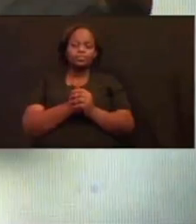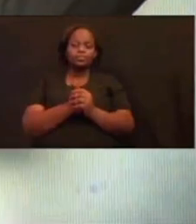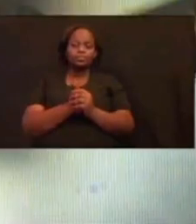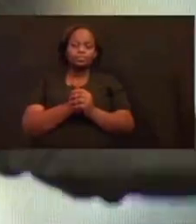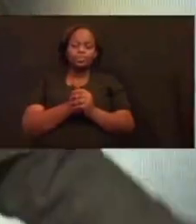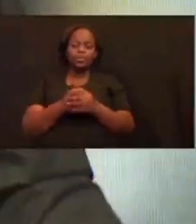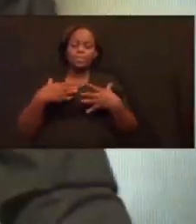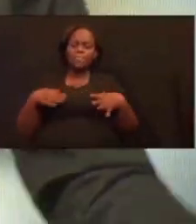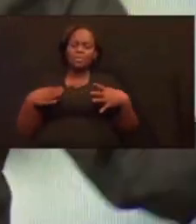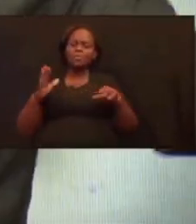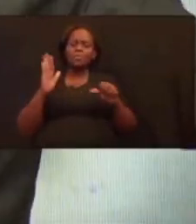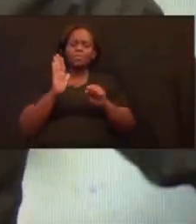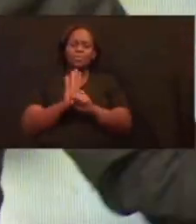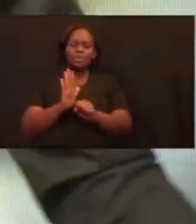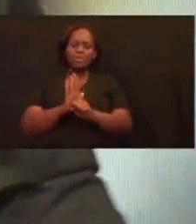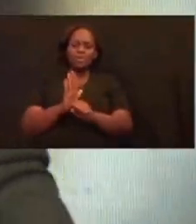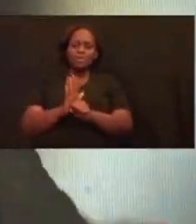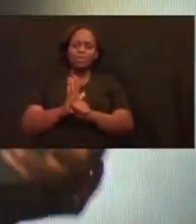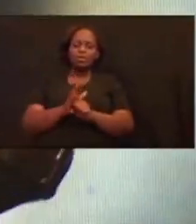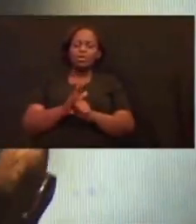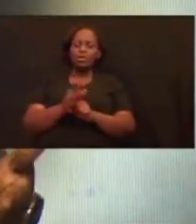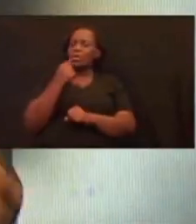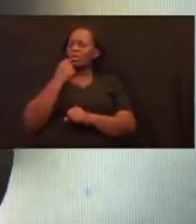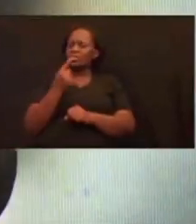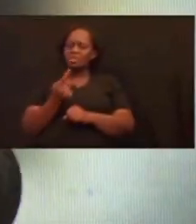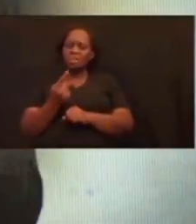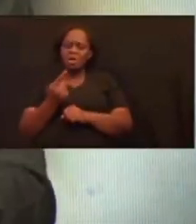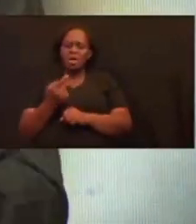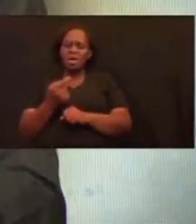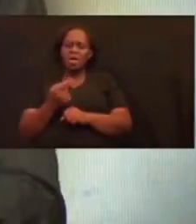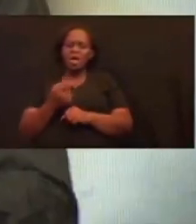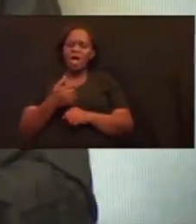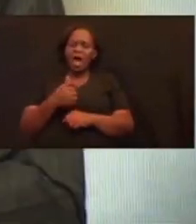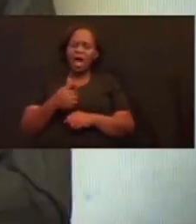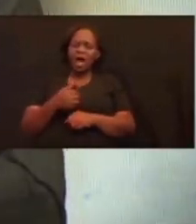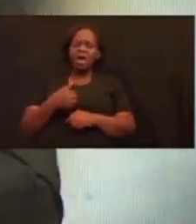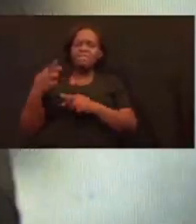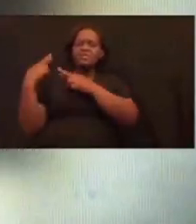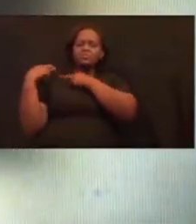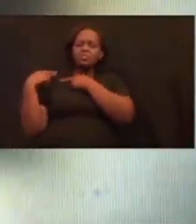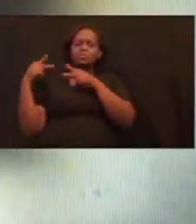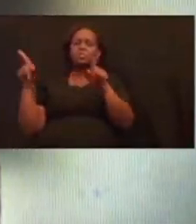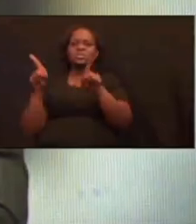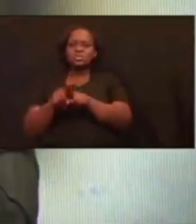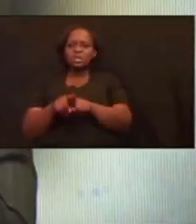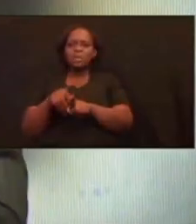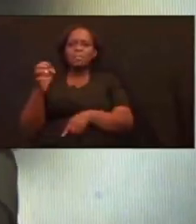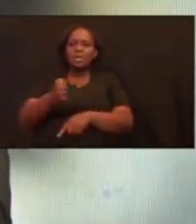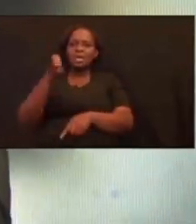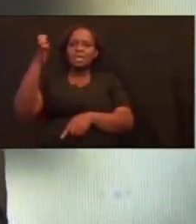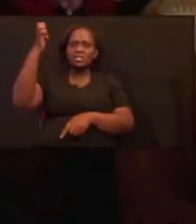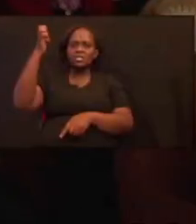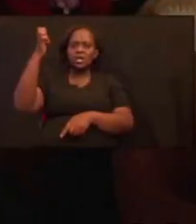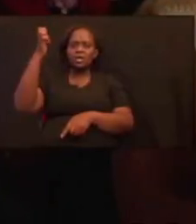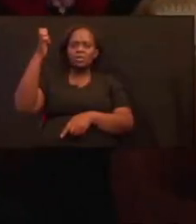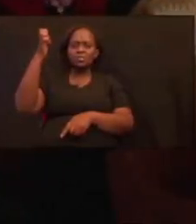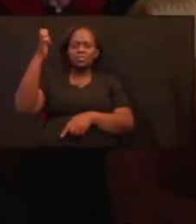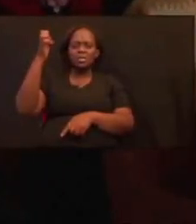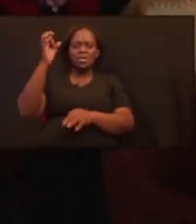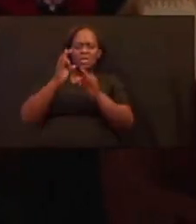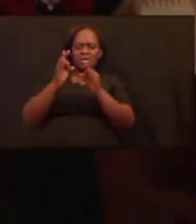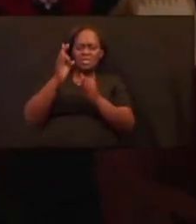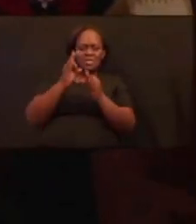Many people say, I'm carrying the mantle of Elijah, I'm carrying the mantle. No. Listen. When you carry a mantle,